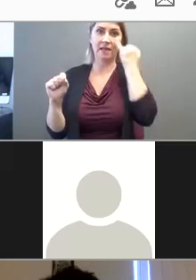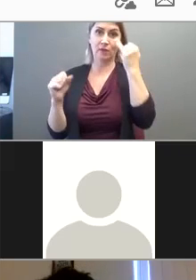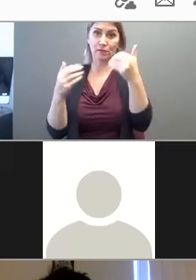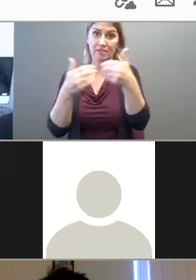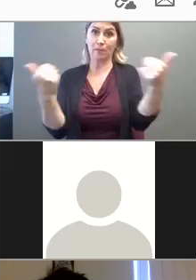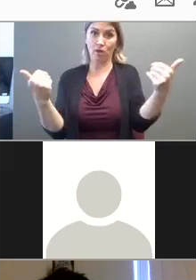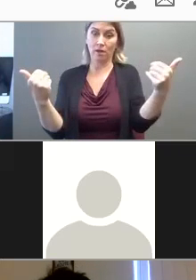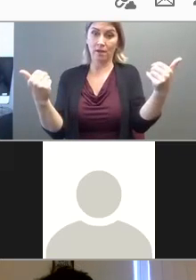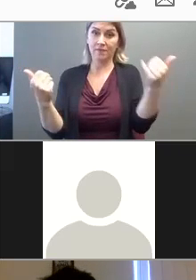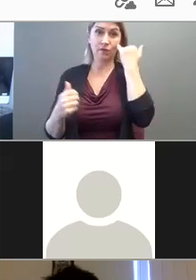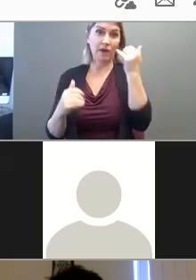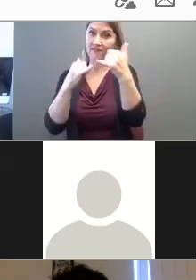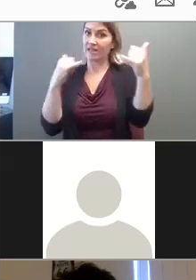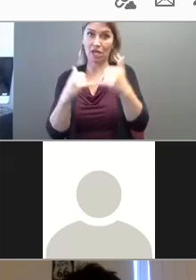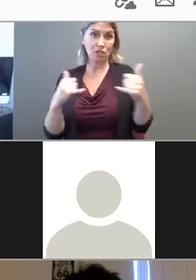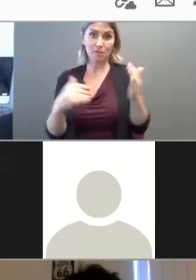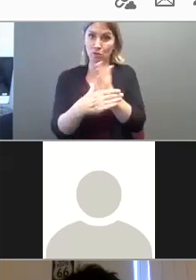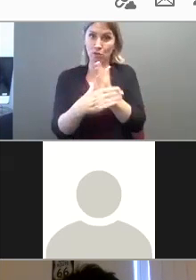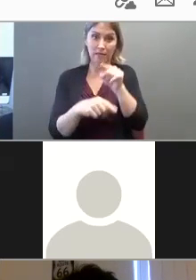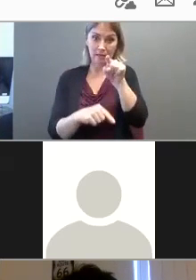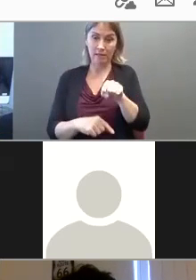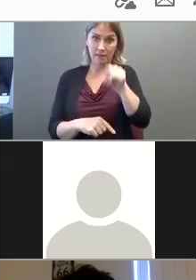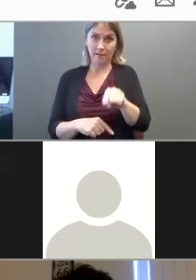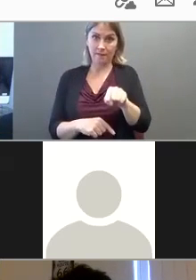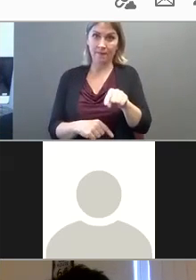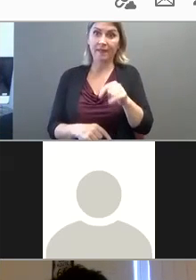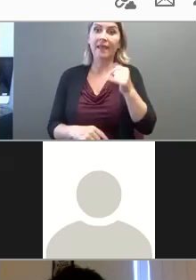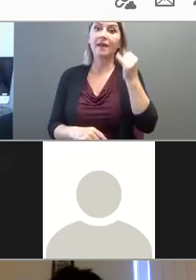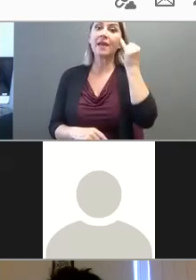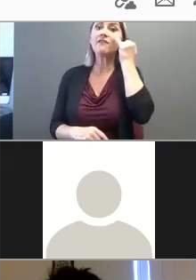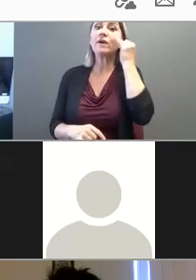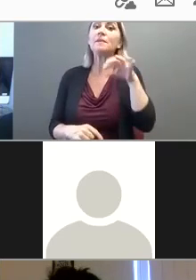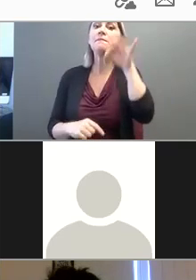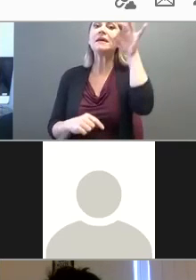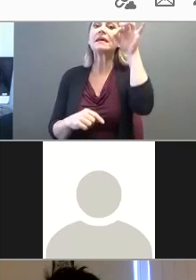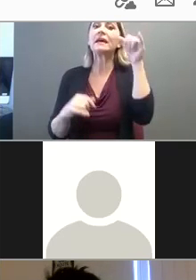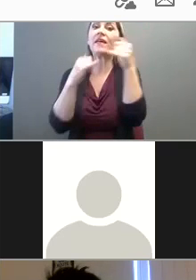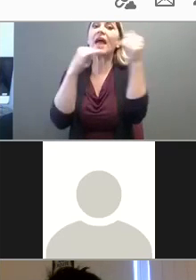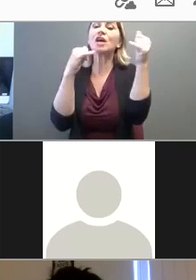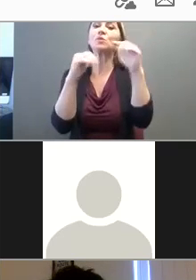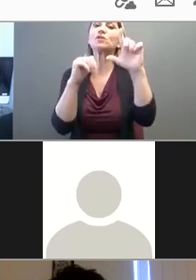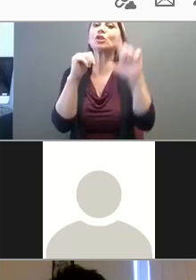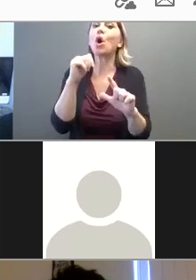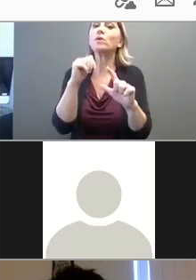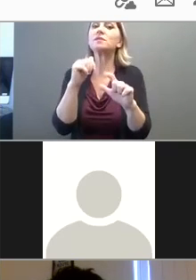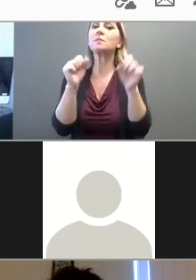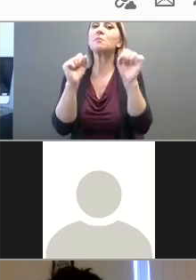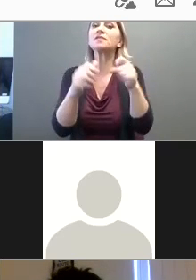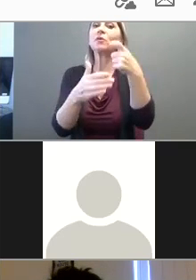no edges between these 2 cuts, if we pick the edge with the lowest possible cost,